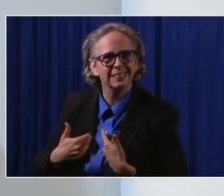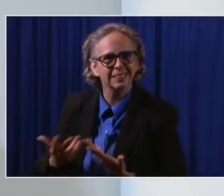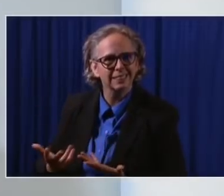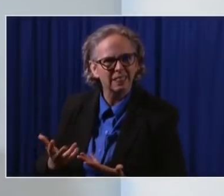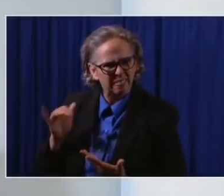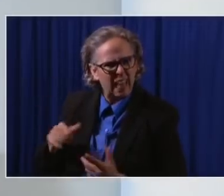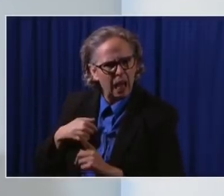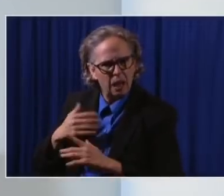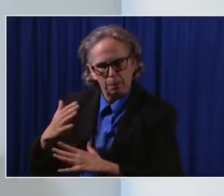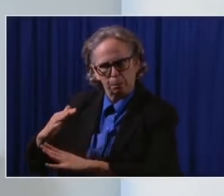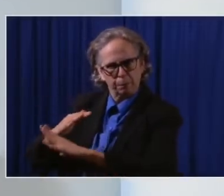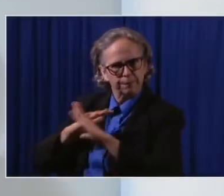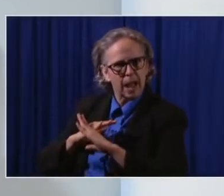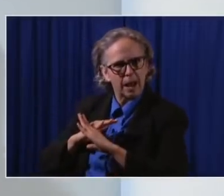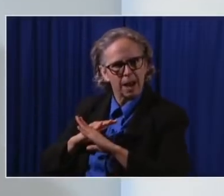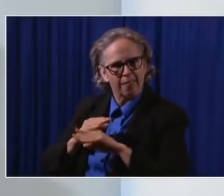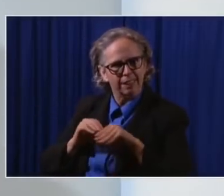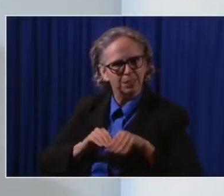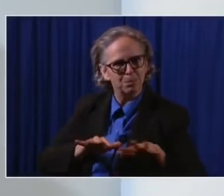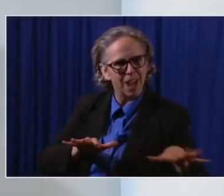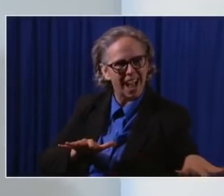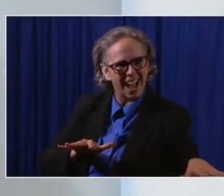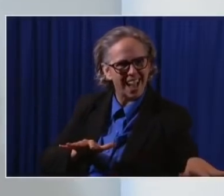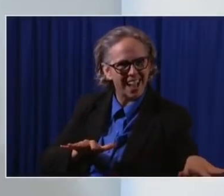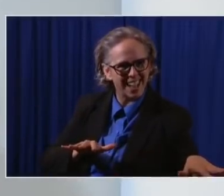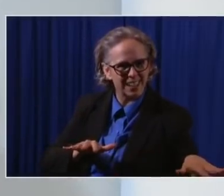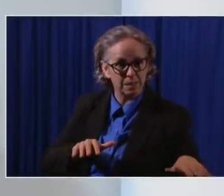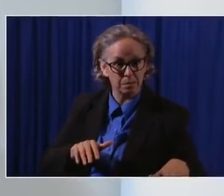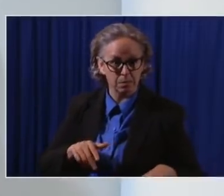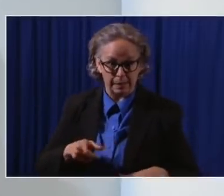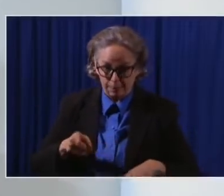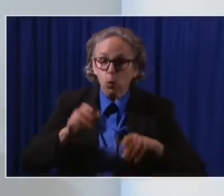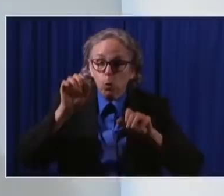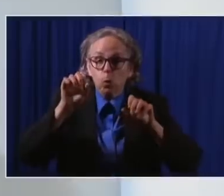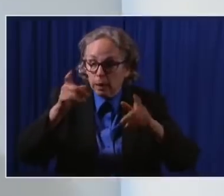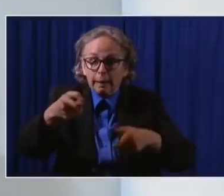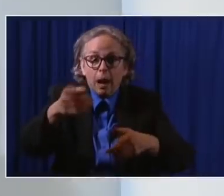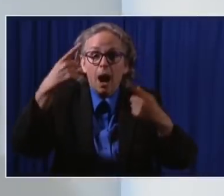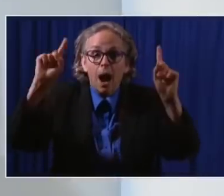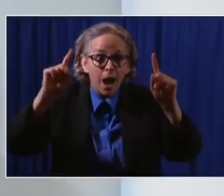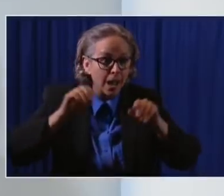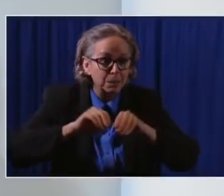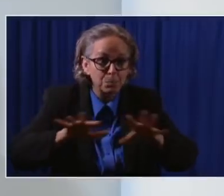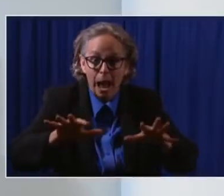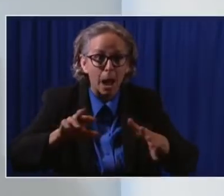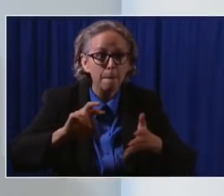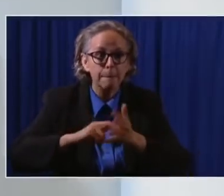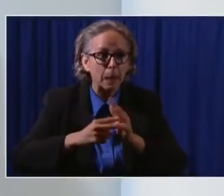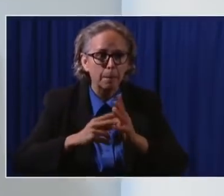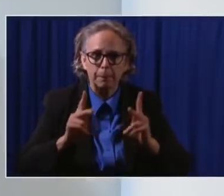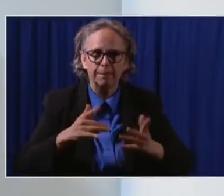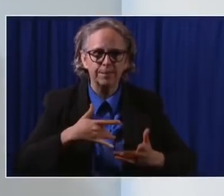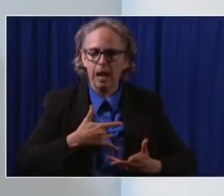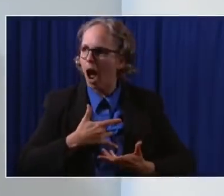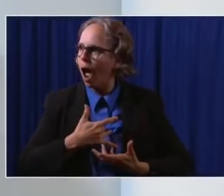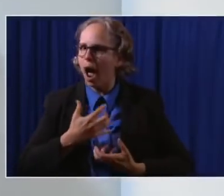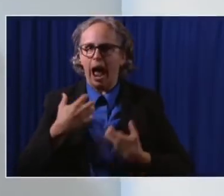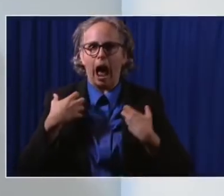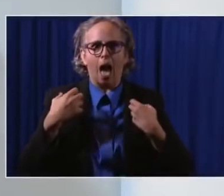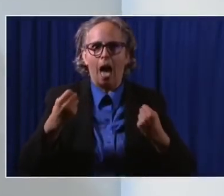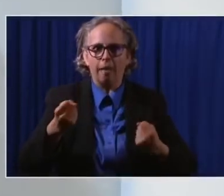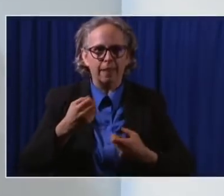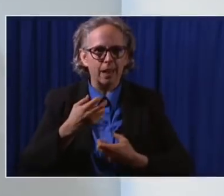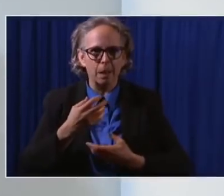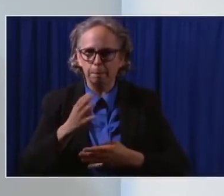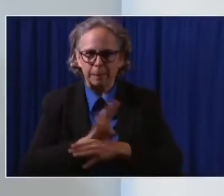you're building consumer confidence, you're protecting your loved ones, you're doing everything that helps protect the health and the economic future